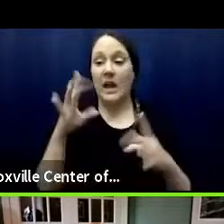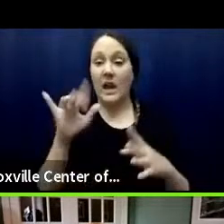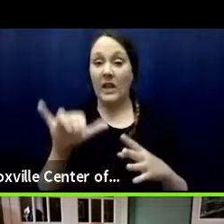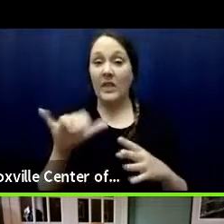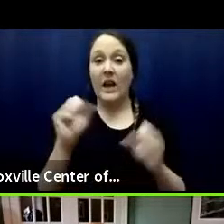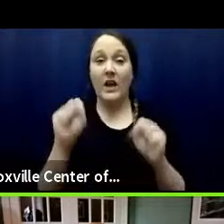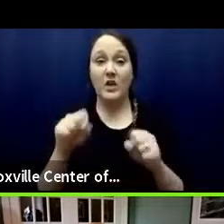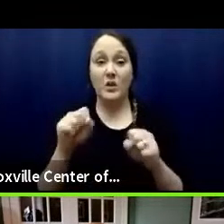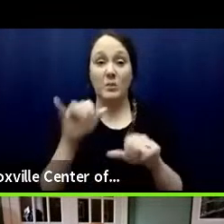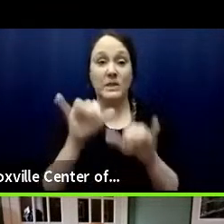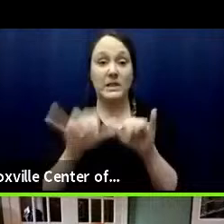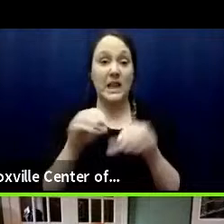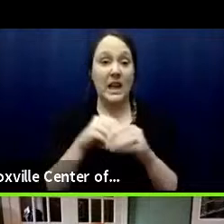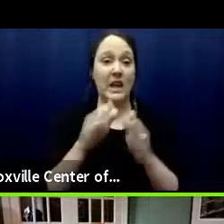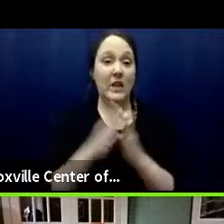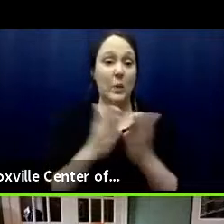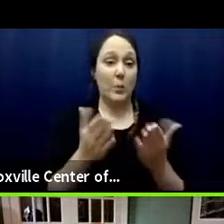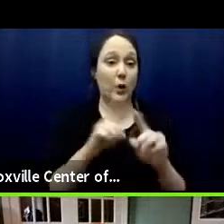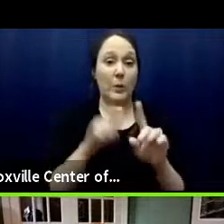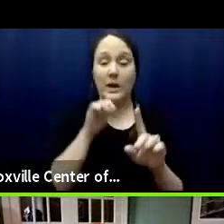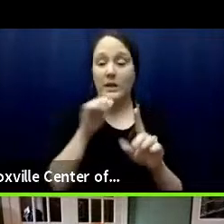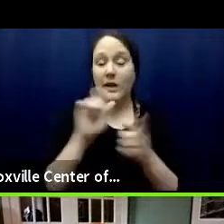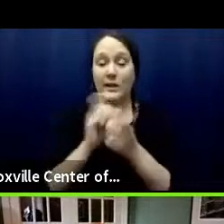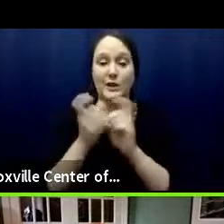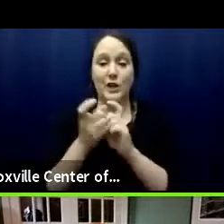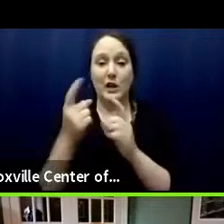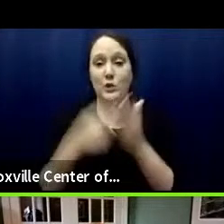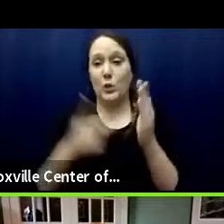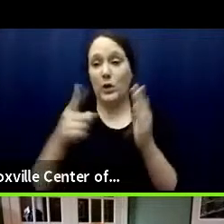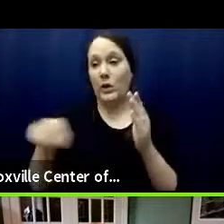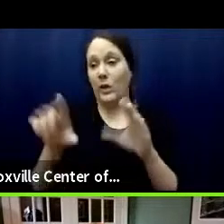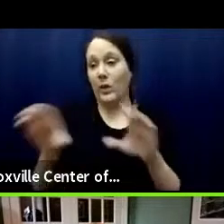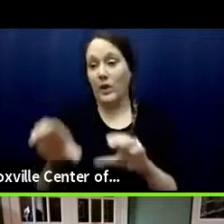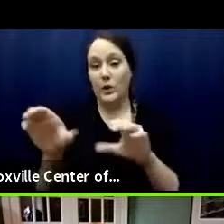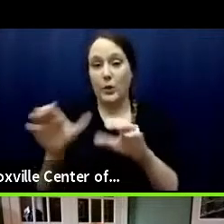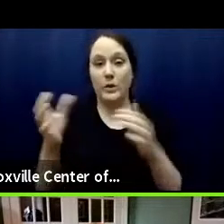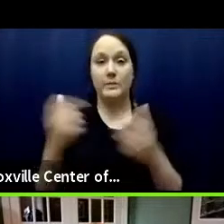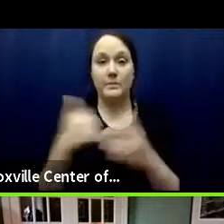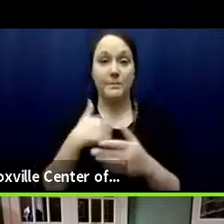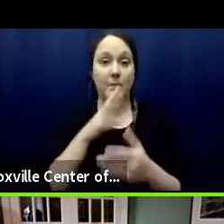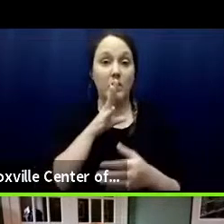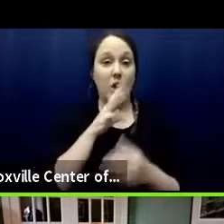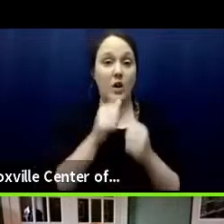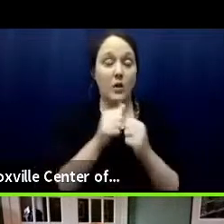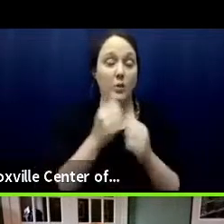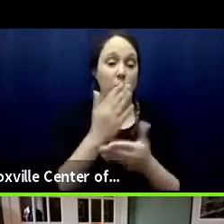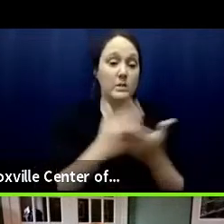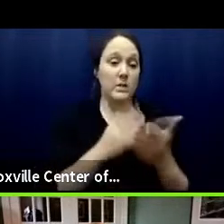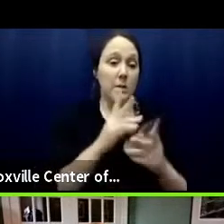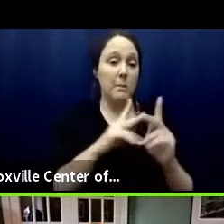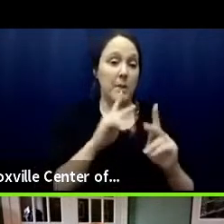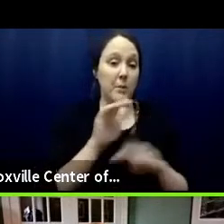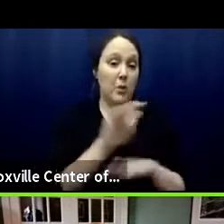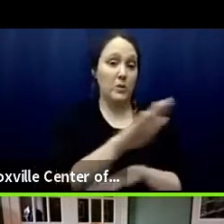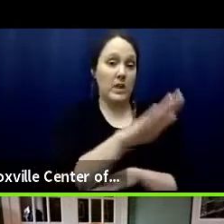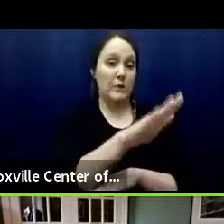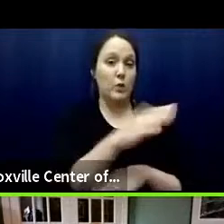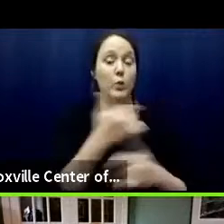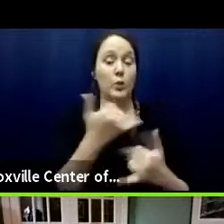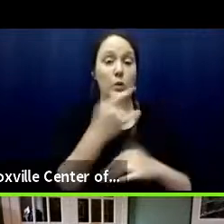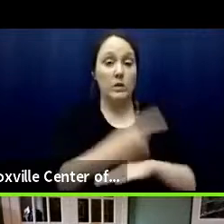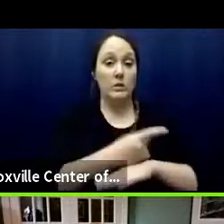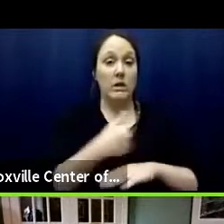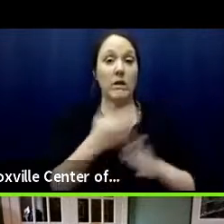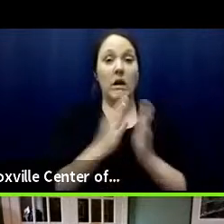the books. It's not going to change what they're doing. And, again, I talked to some folks this afternoon and I asked about certain